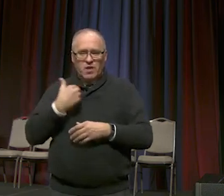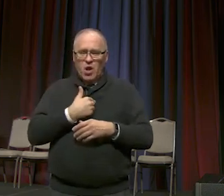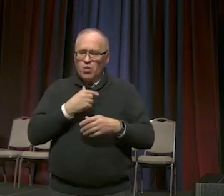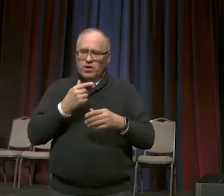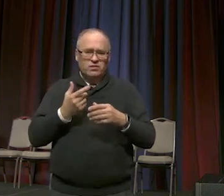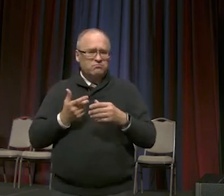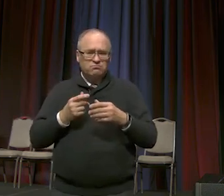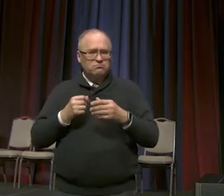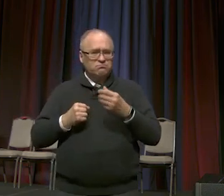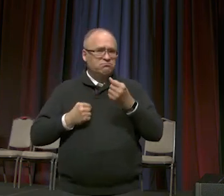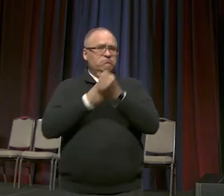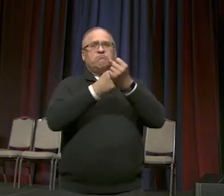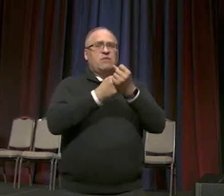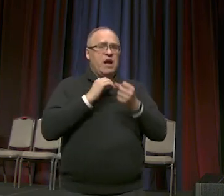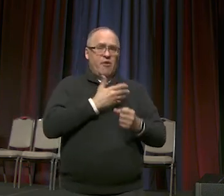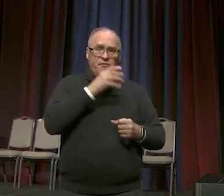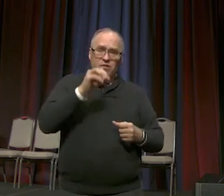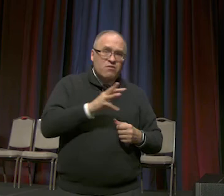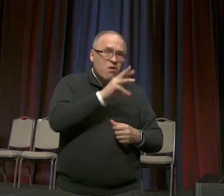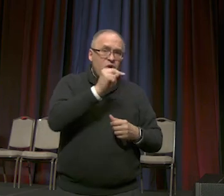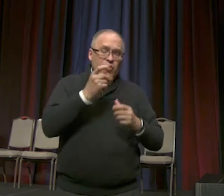or is there some